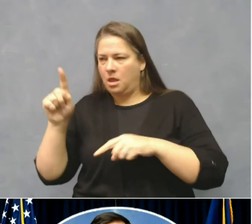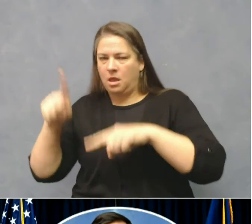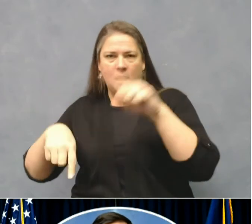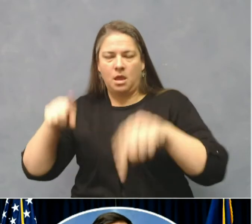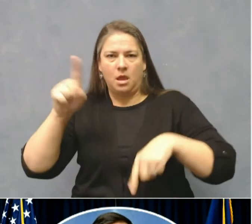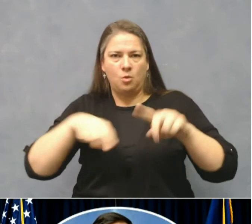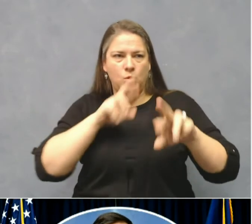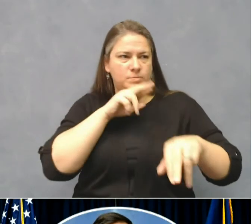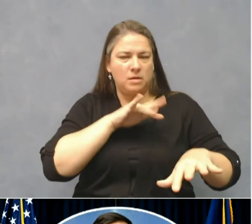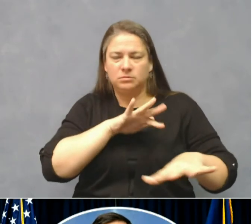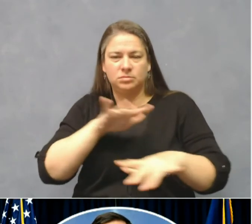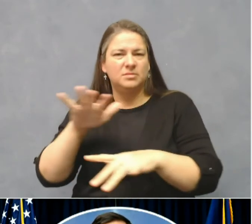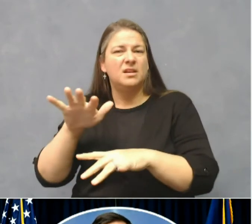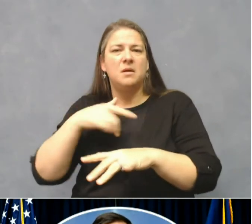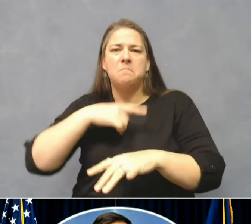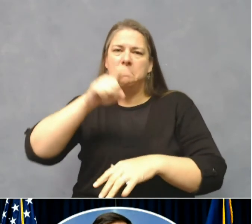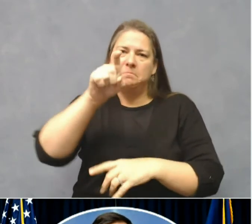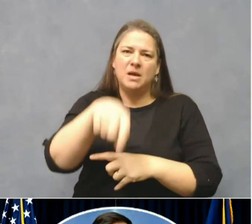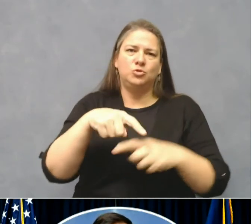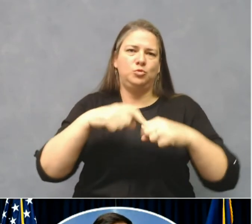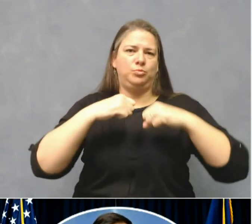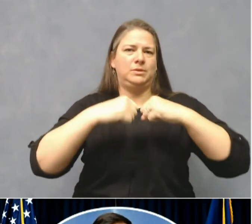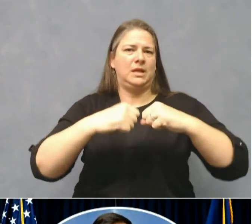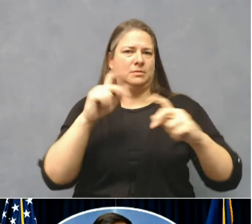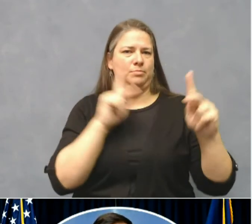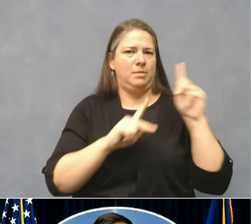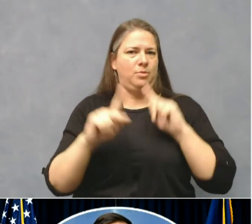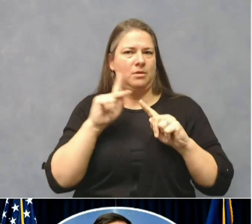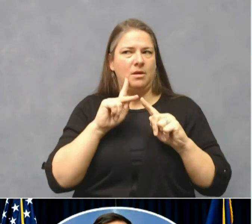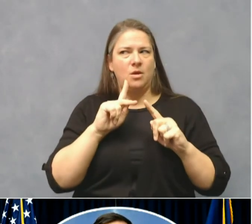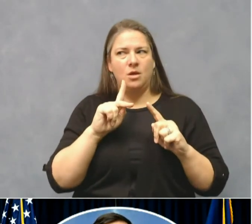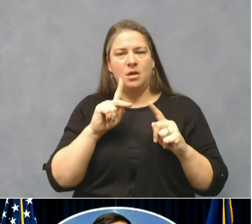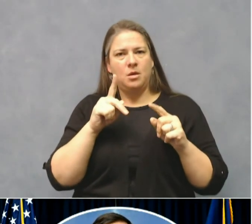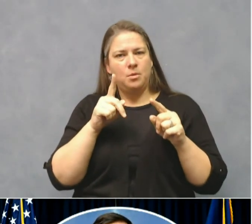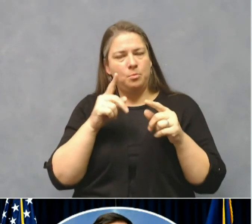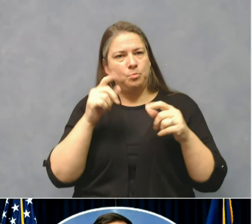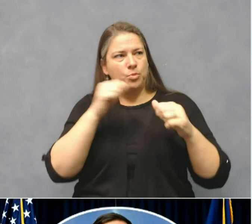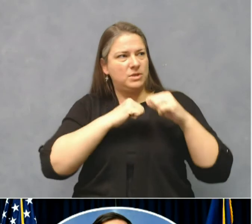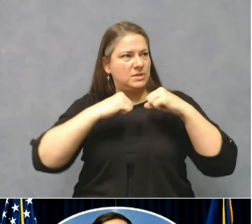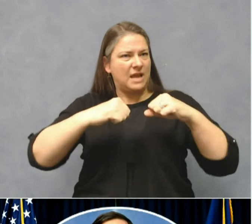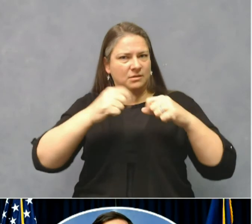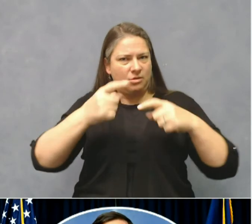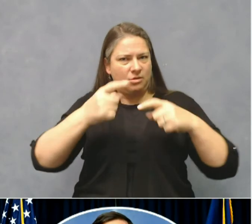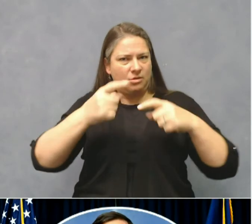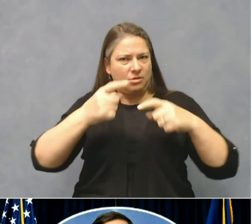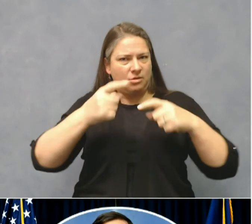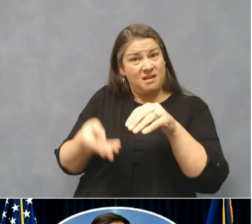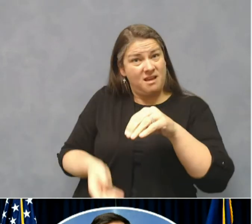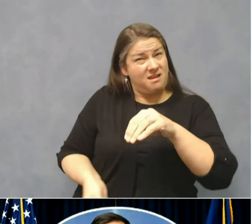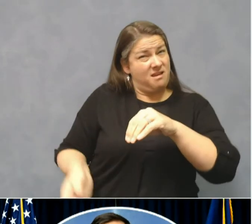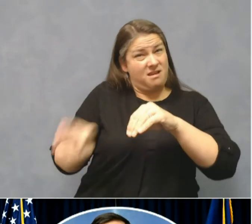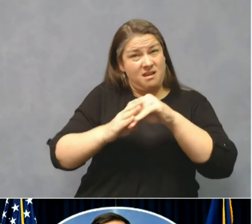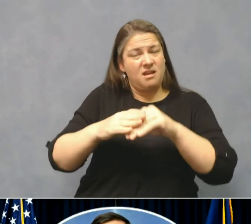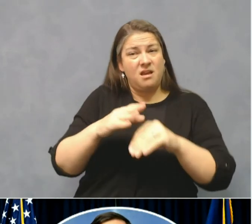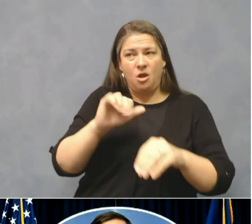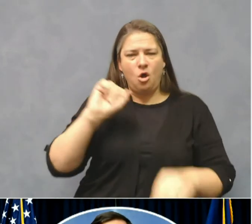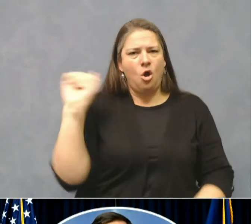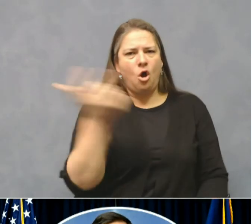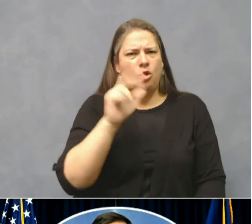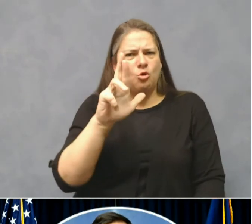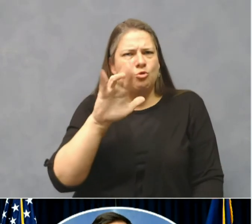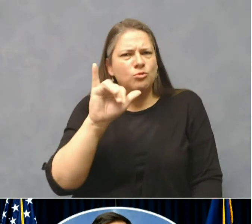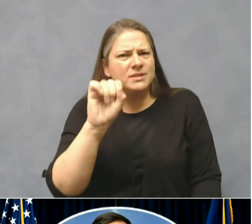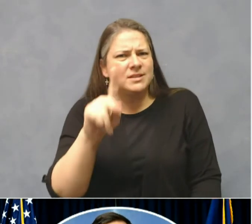that you love, to protect you. When we see exponential growth, then simply sit